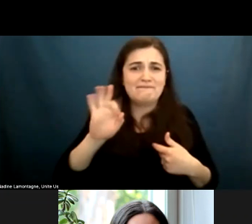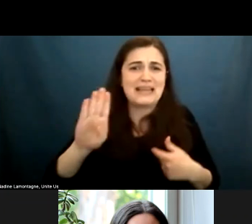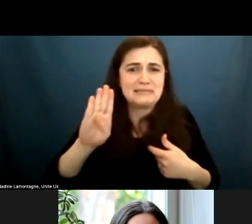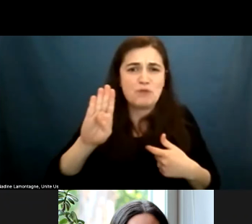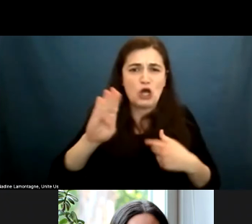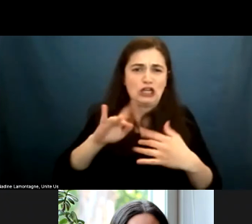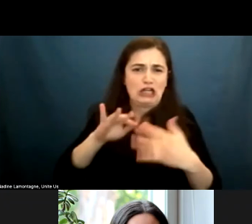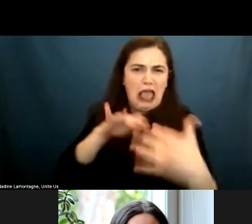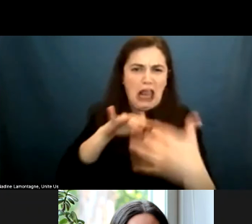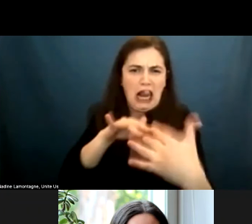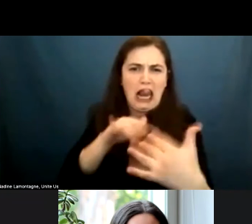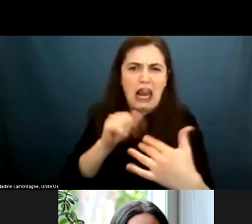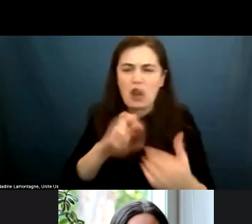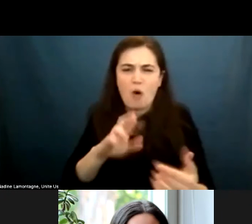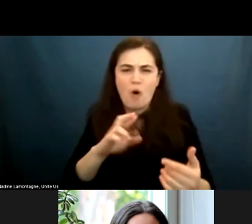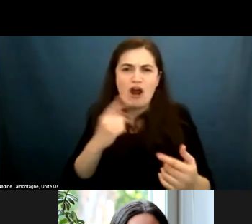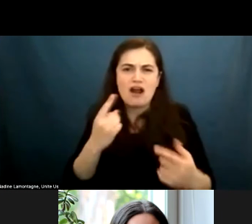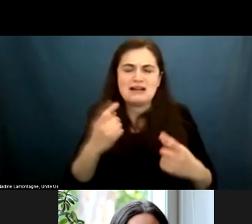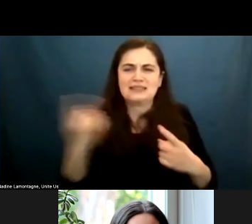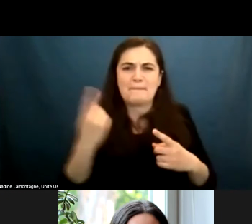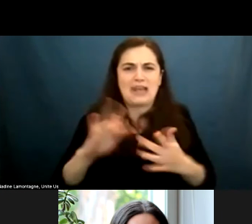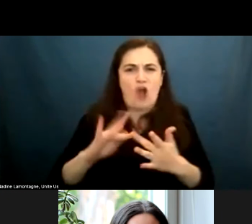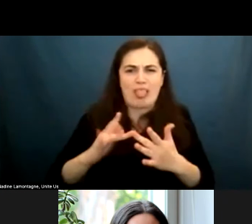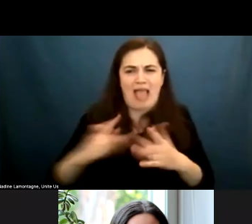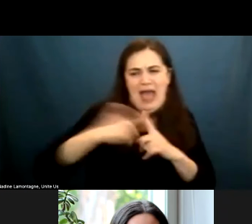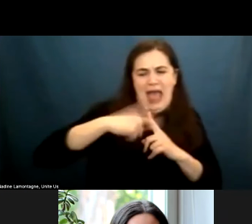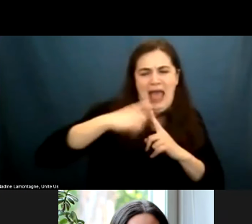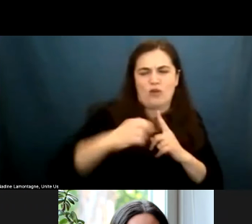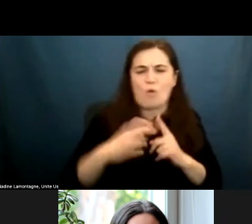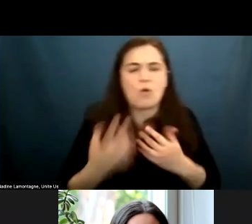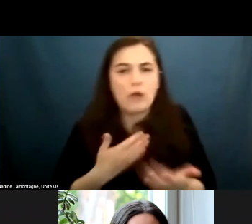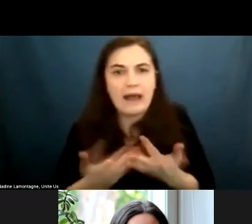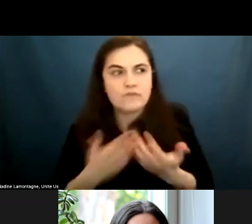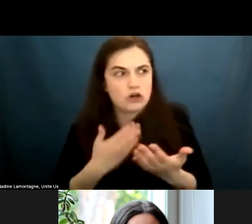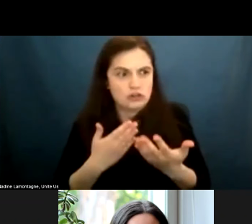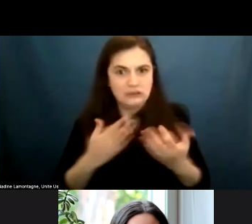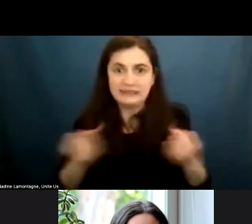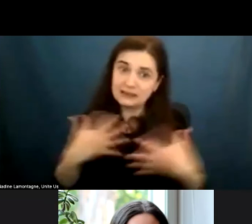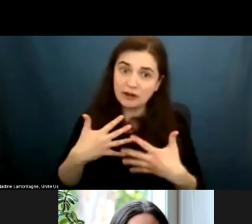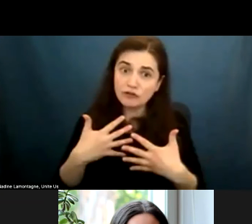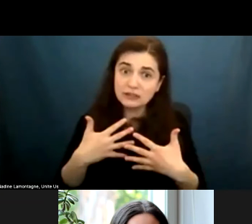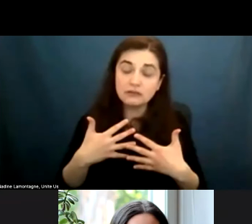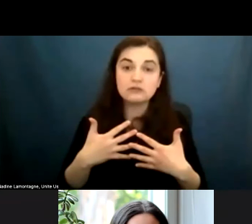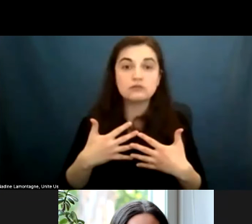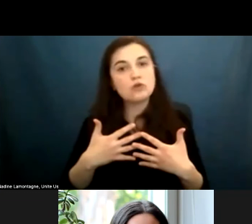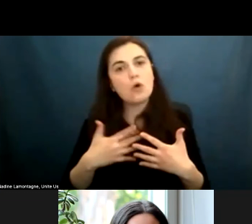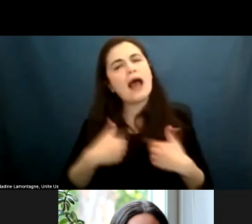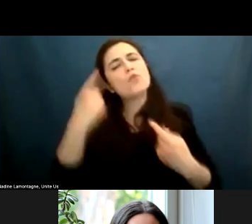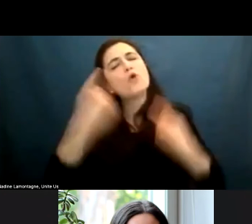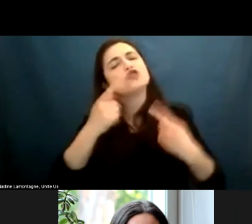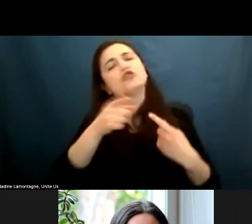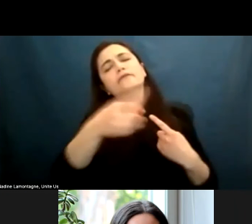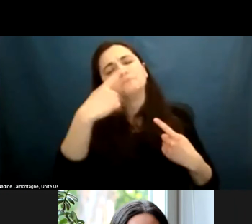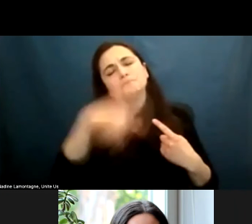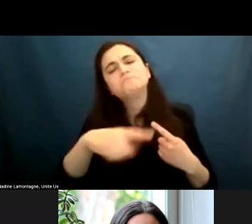or getting trolled or, you know, all the things that come with this area. And so can you just talk a little